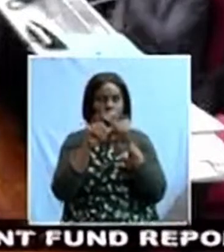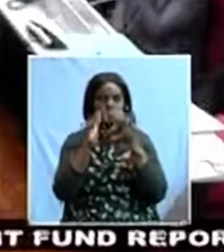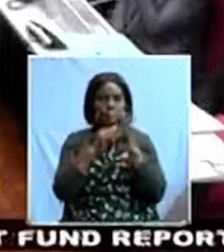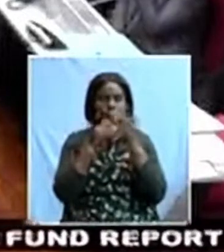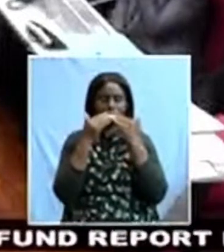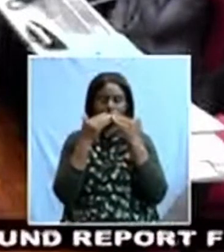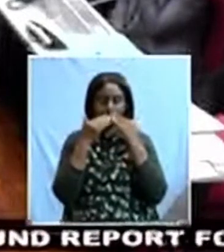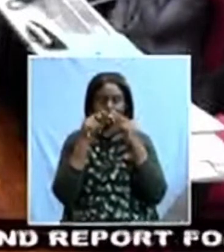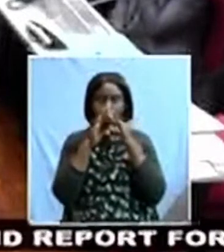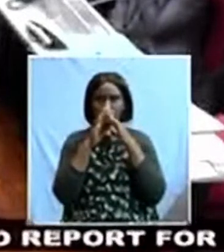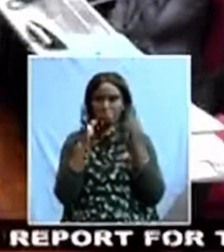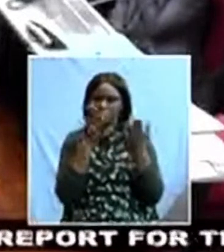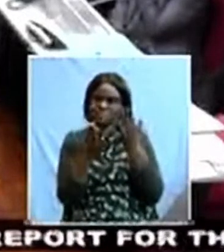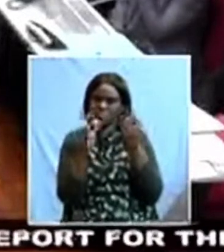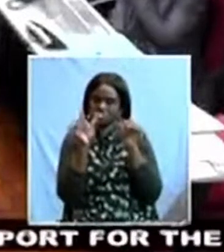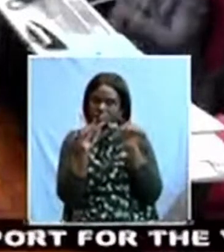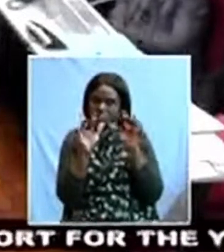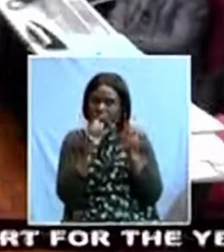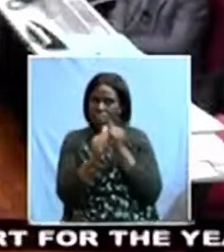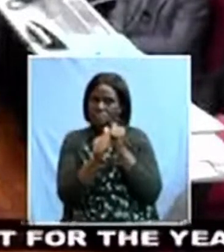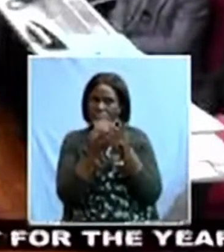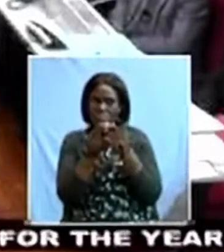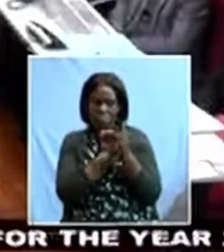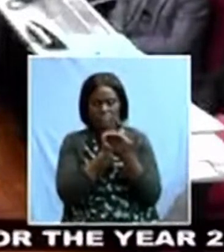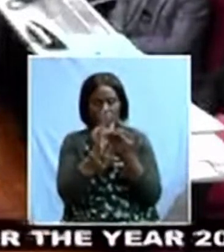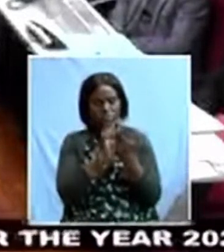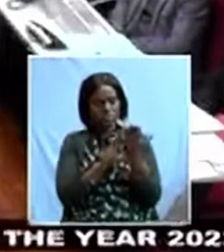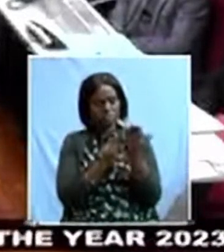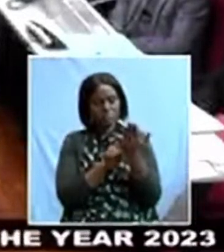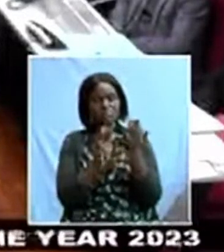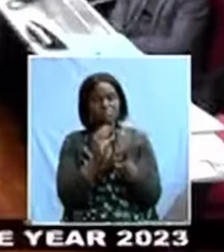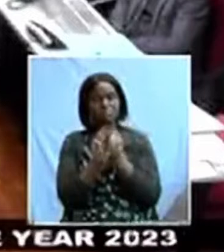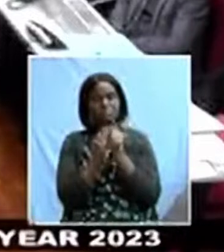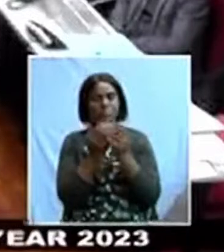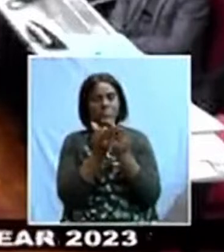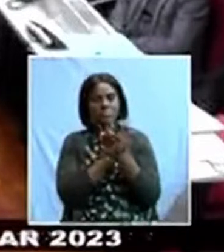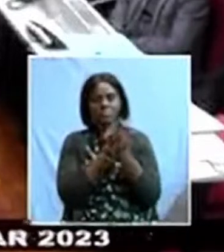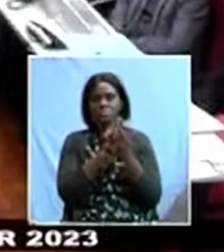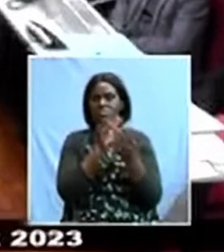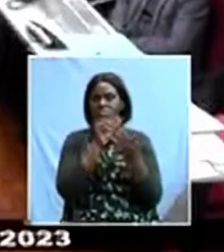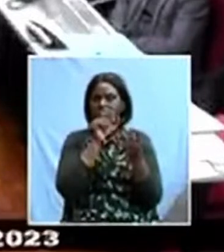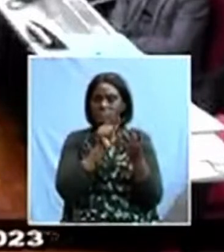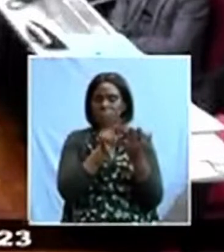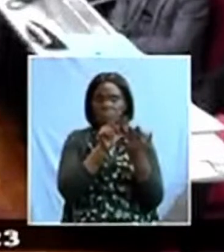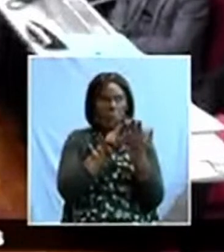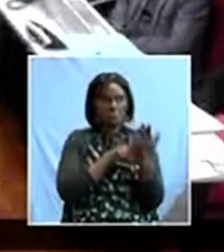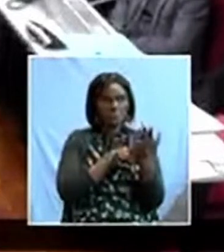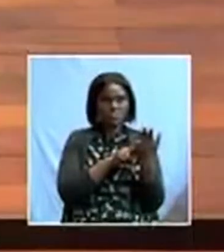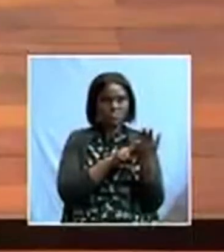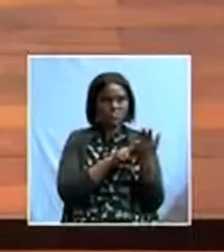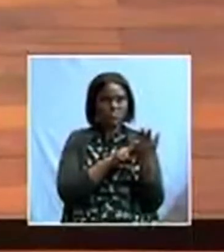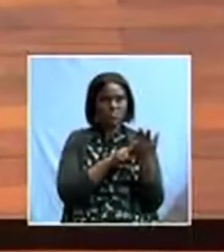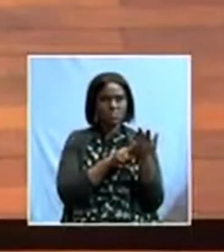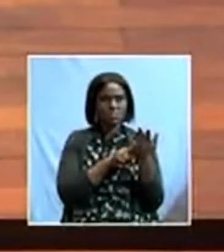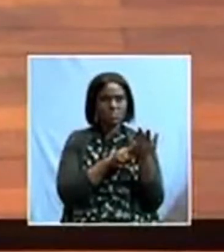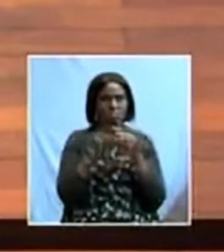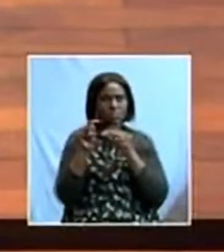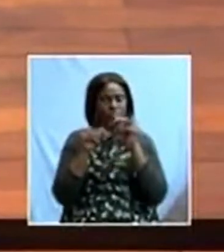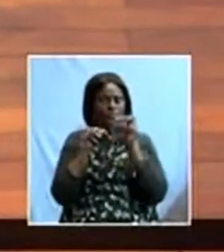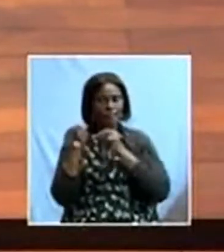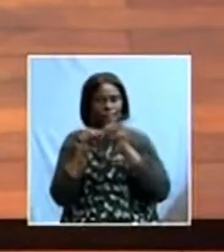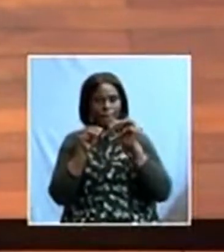Thank you very much. Maybe, Auditor, which page were you reading on? Was it on the main report? It was their